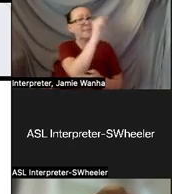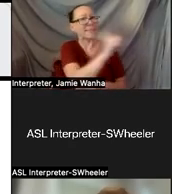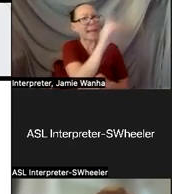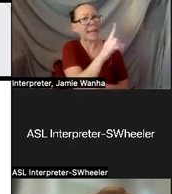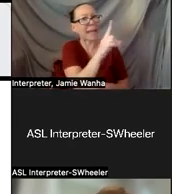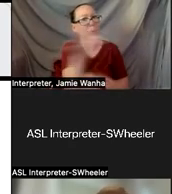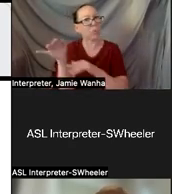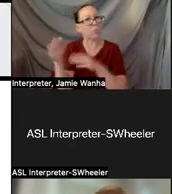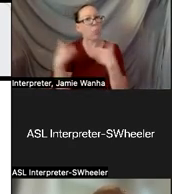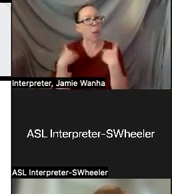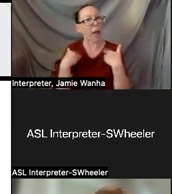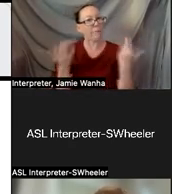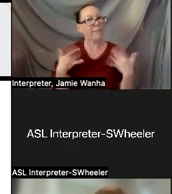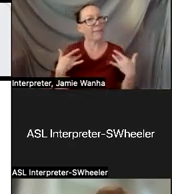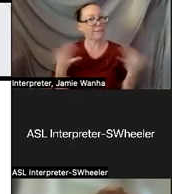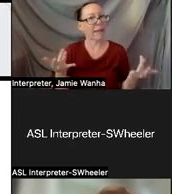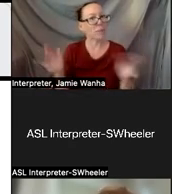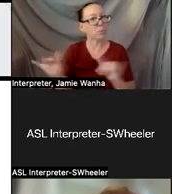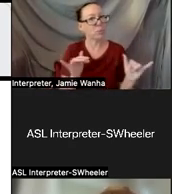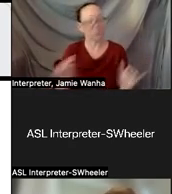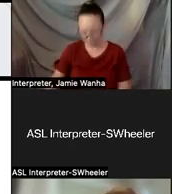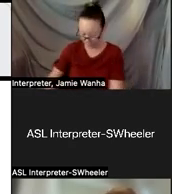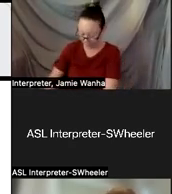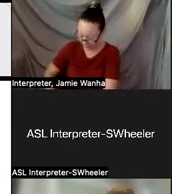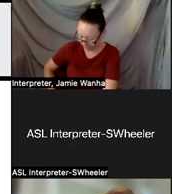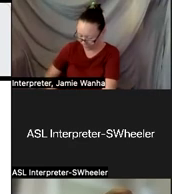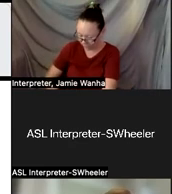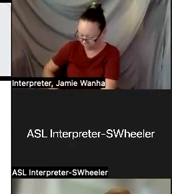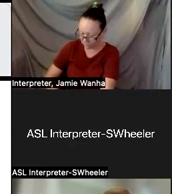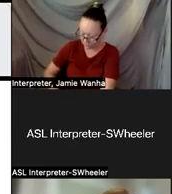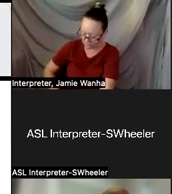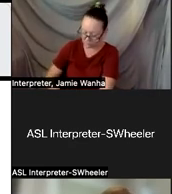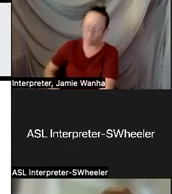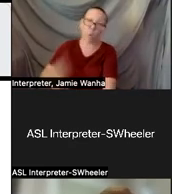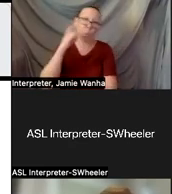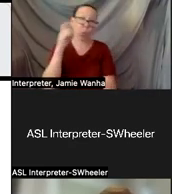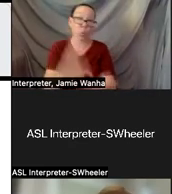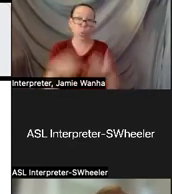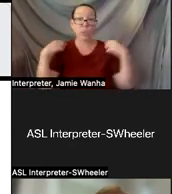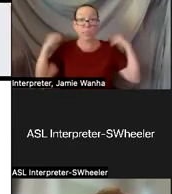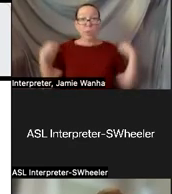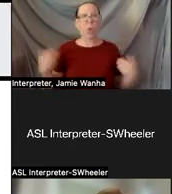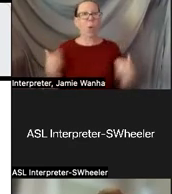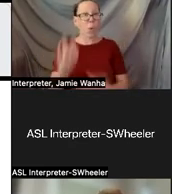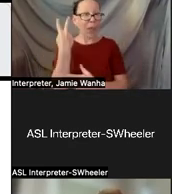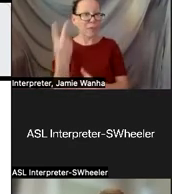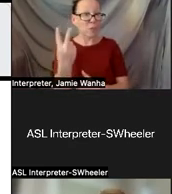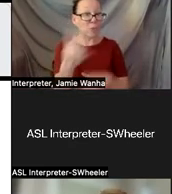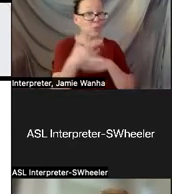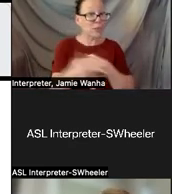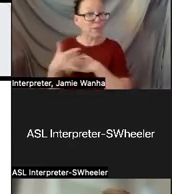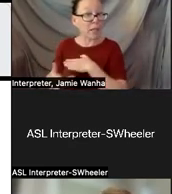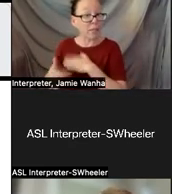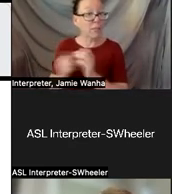to be working with San Diego's to be able to serve on these committees as well. You will note that we have two openings for coordinators with